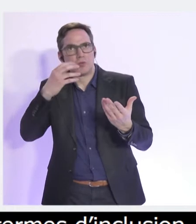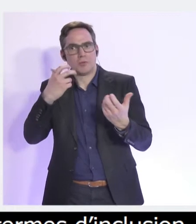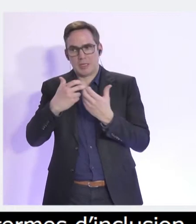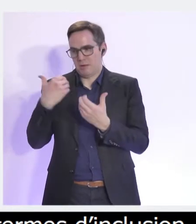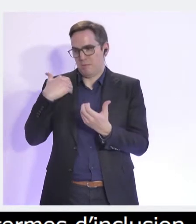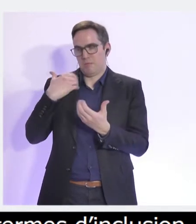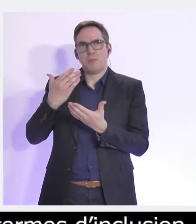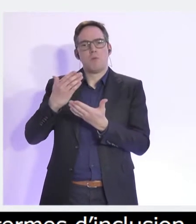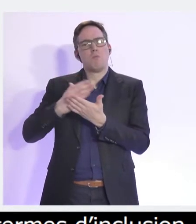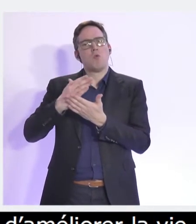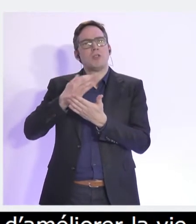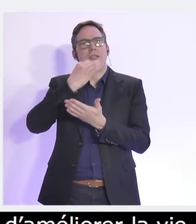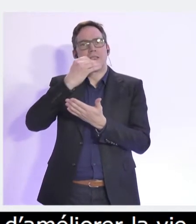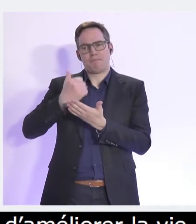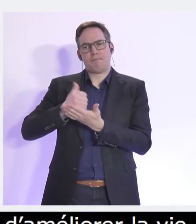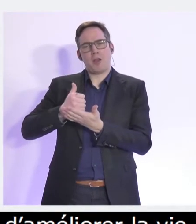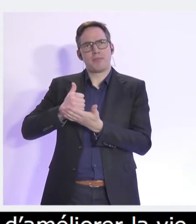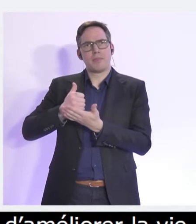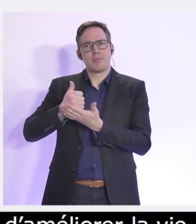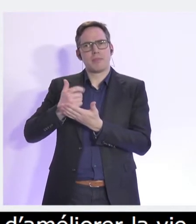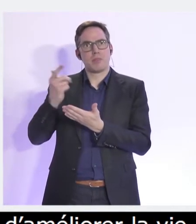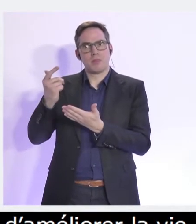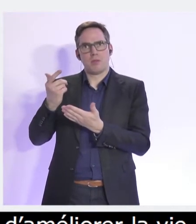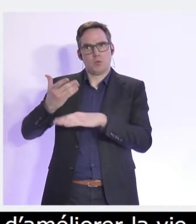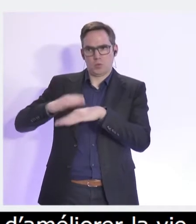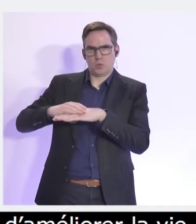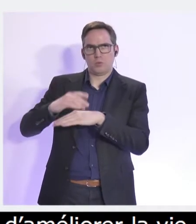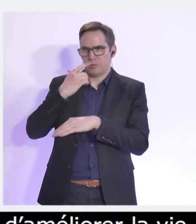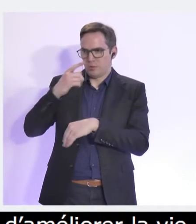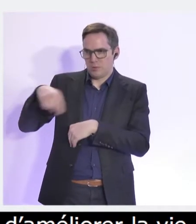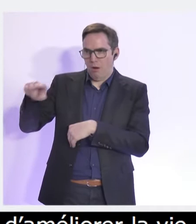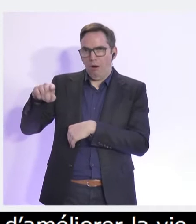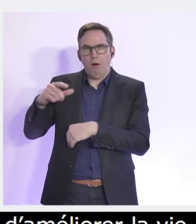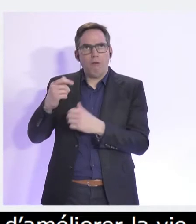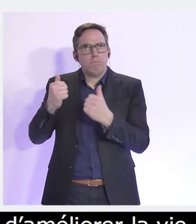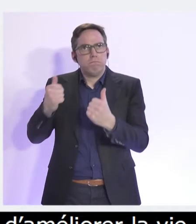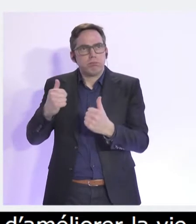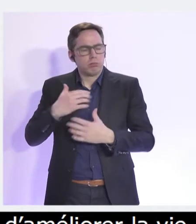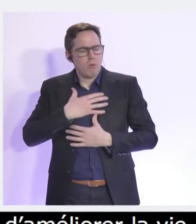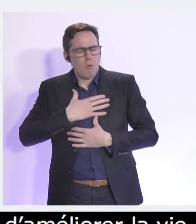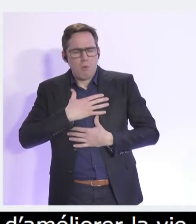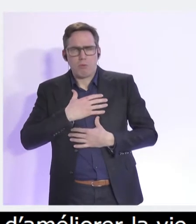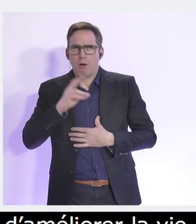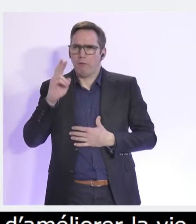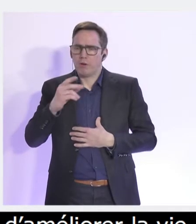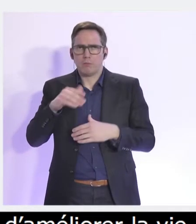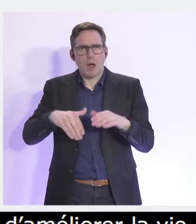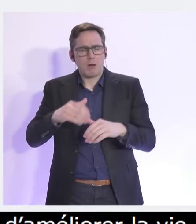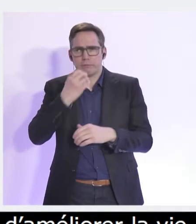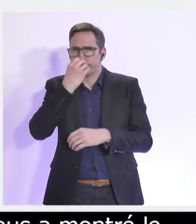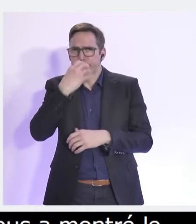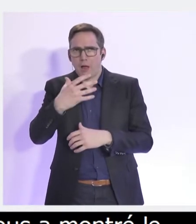this card was a success, and we would like to see it that all member states will be party to